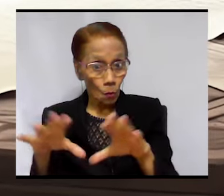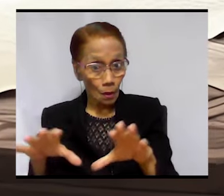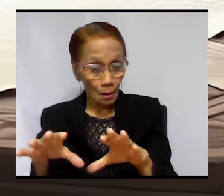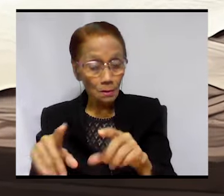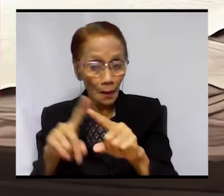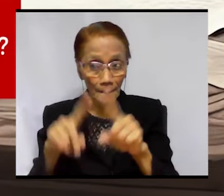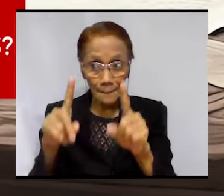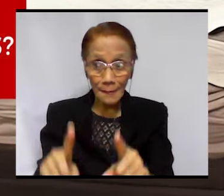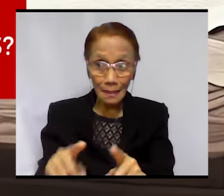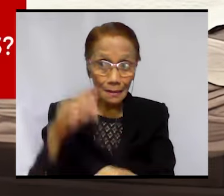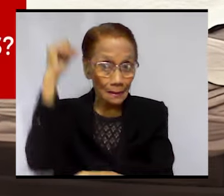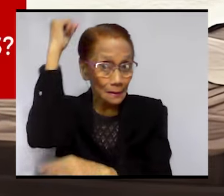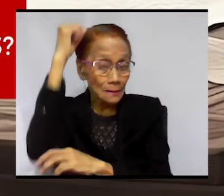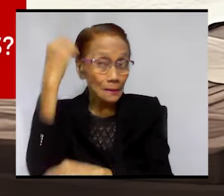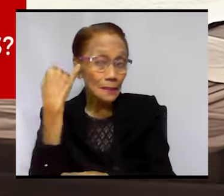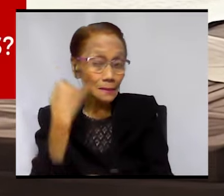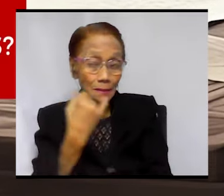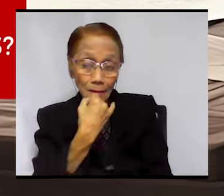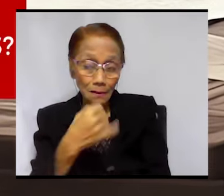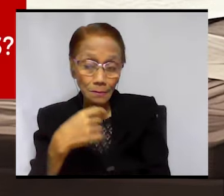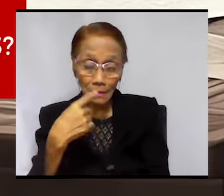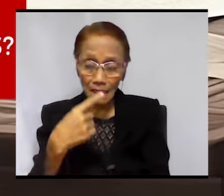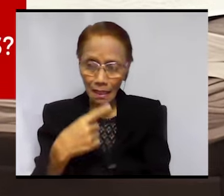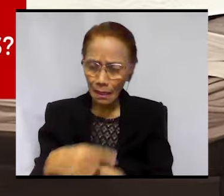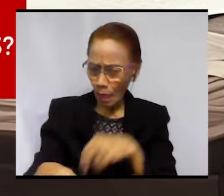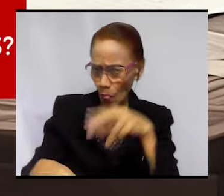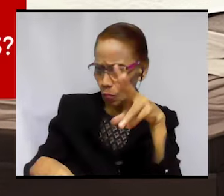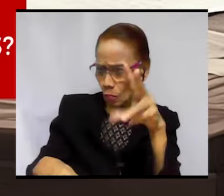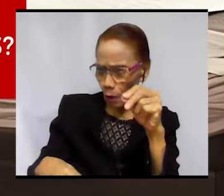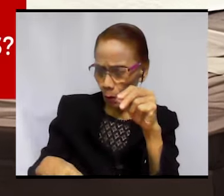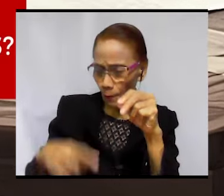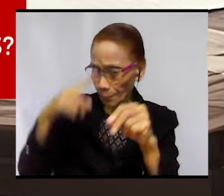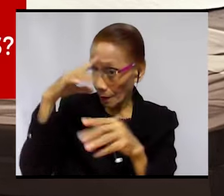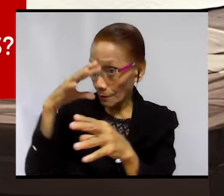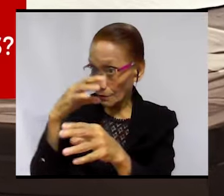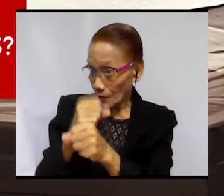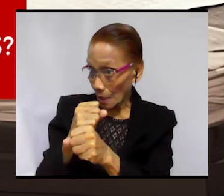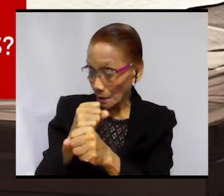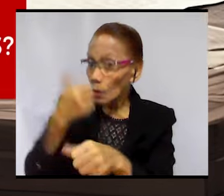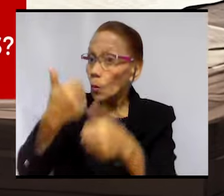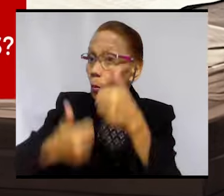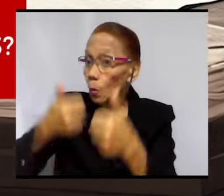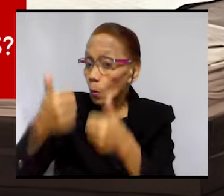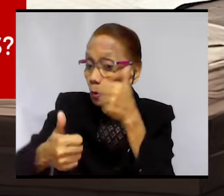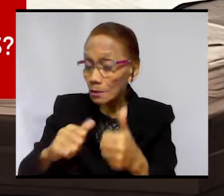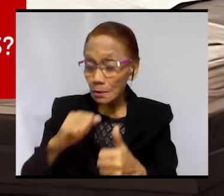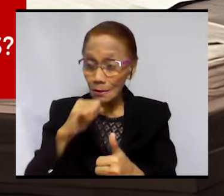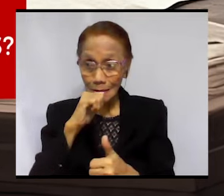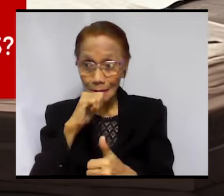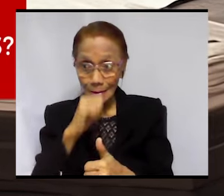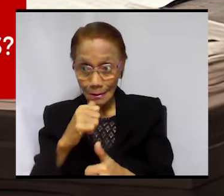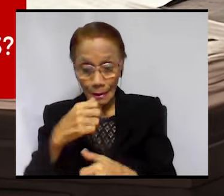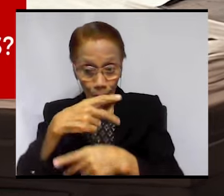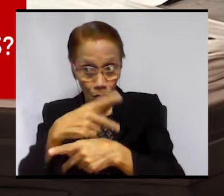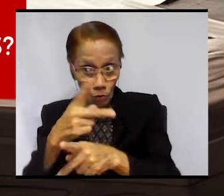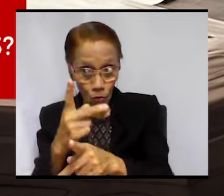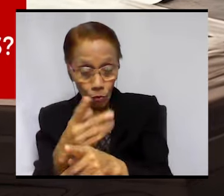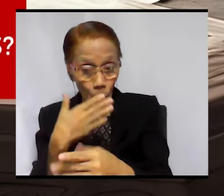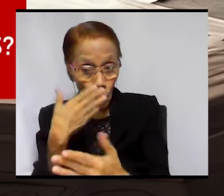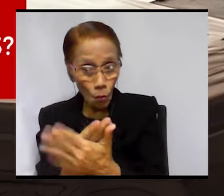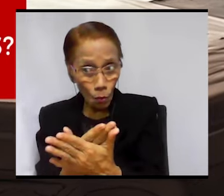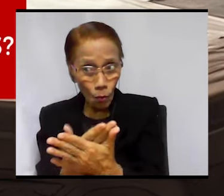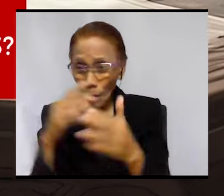James says, well, faith which does not produce good works is